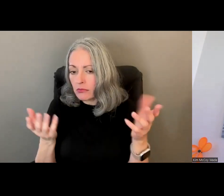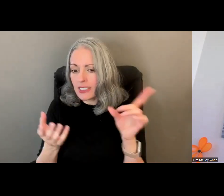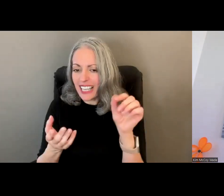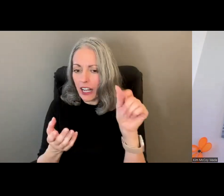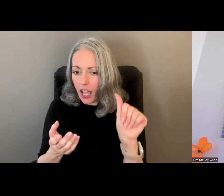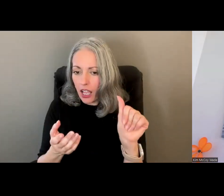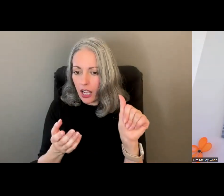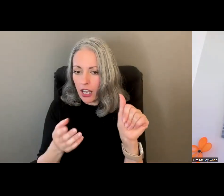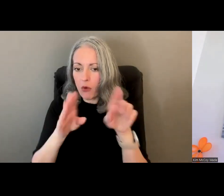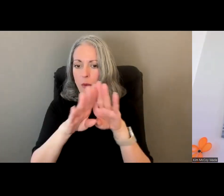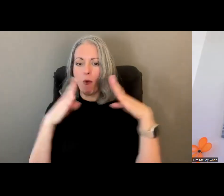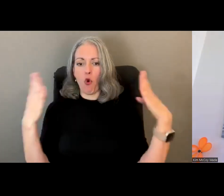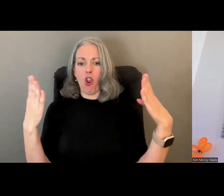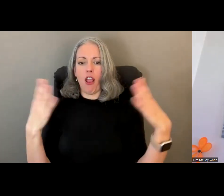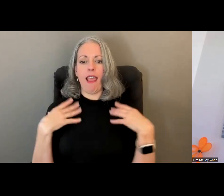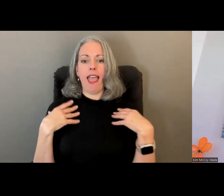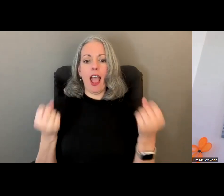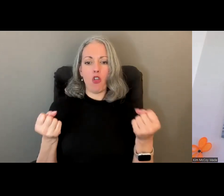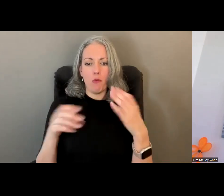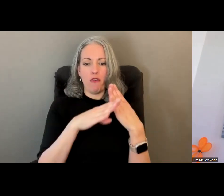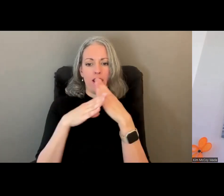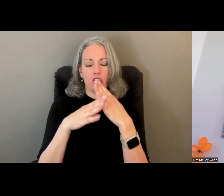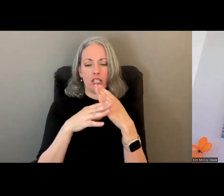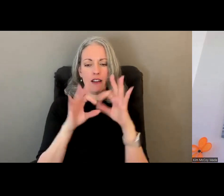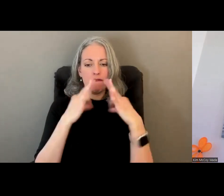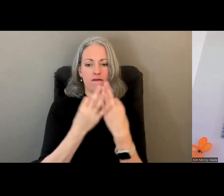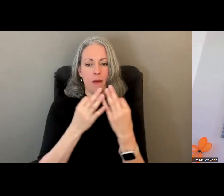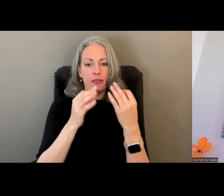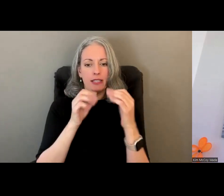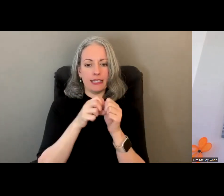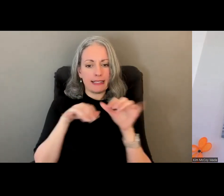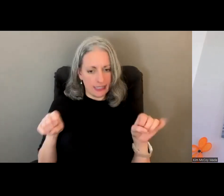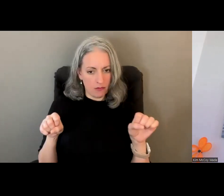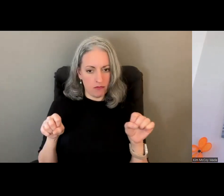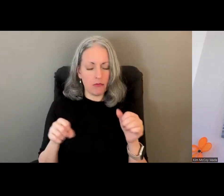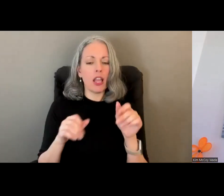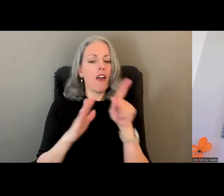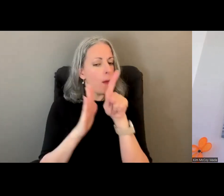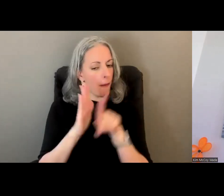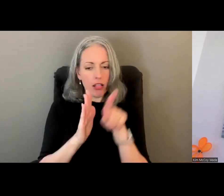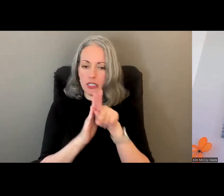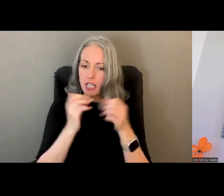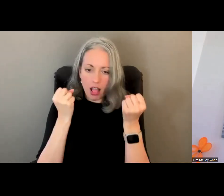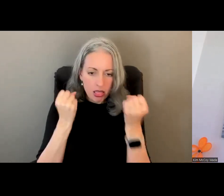our broader health and prevention and family caregiving systems. There's plenty of policy work to do, and we'd love to hear your priorities. There's